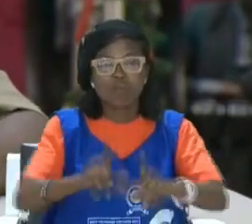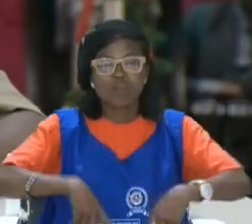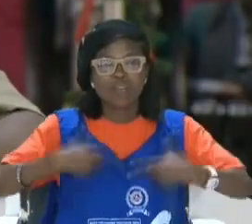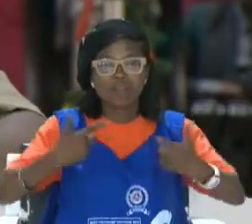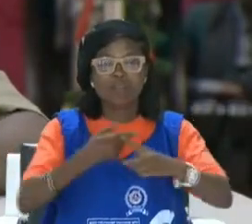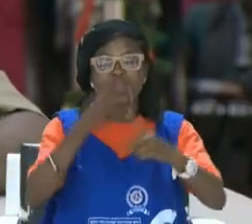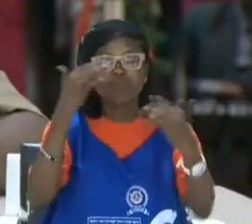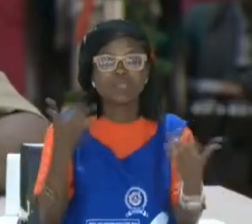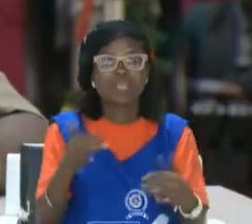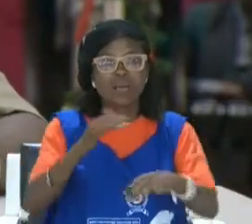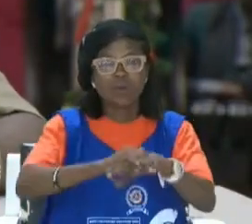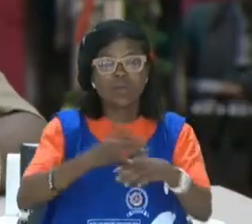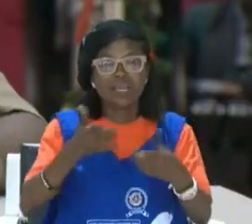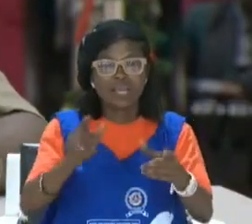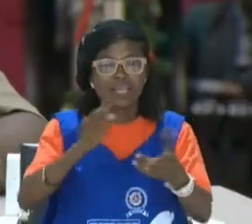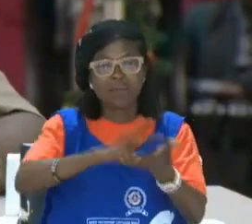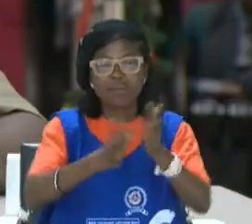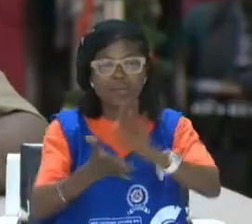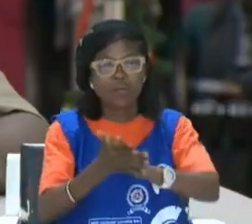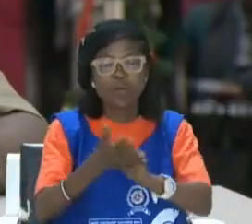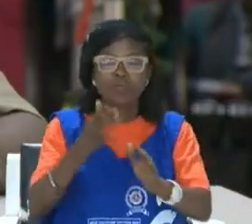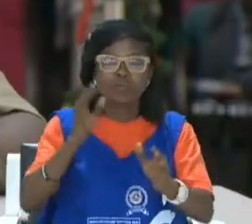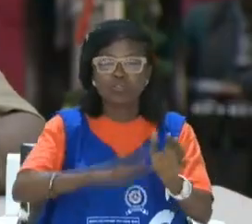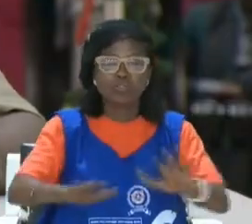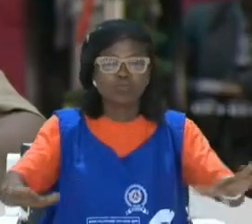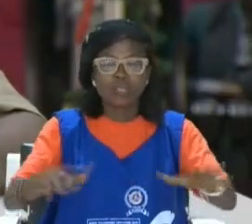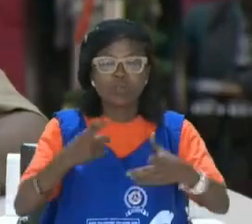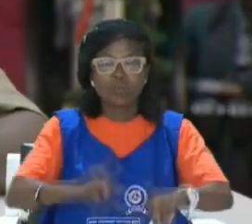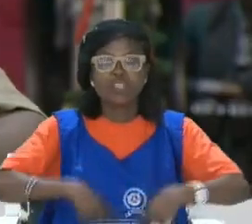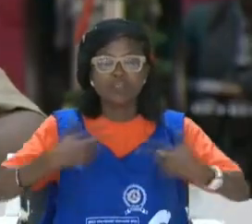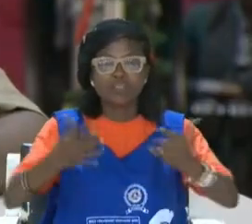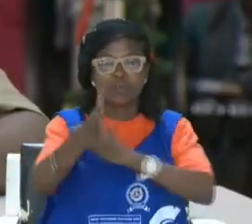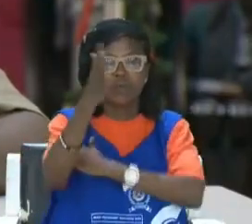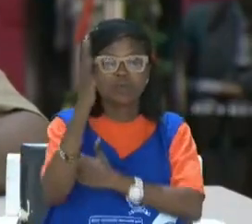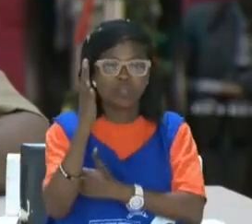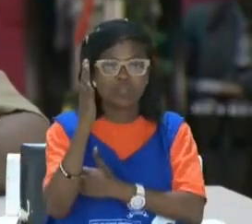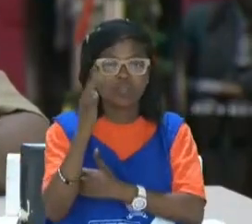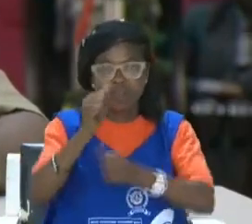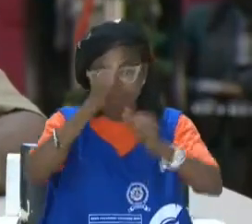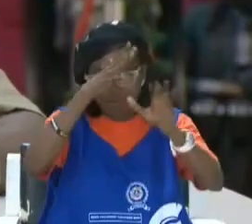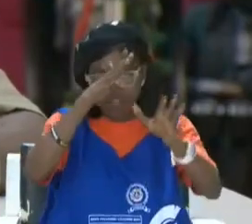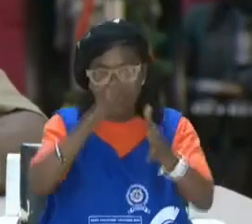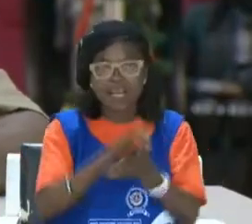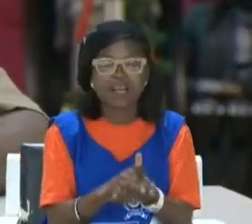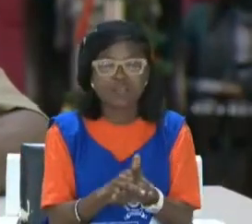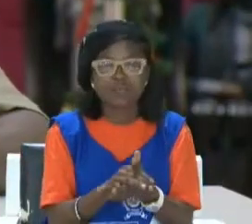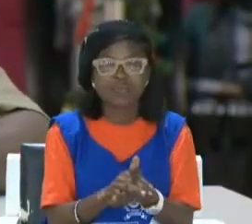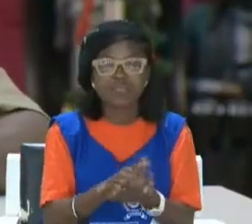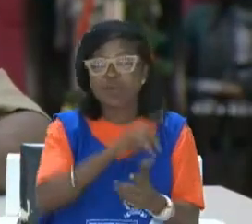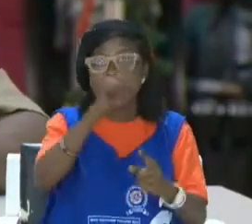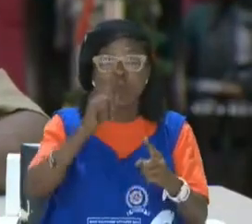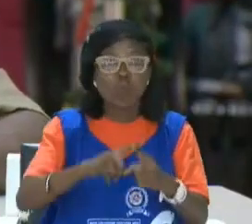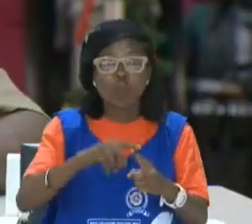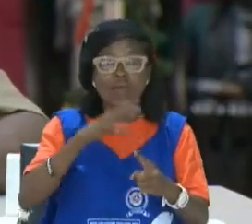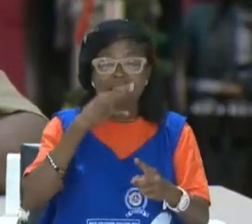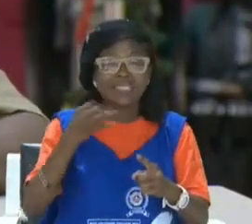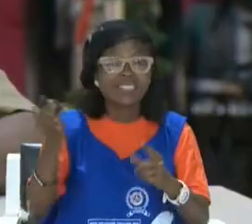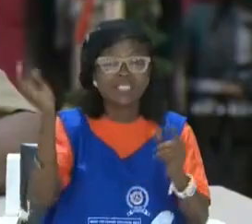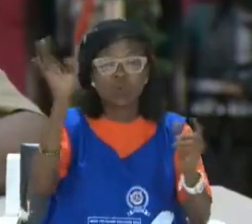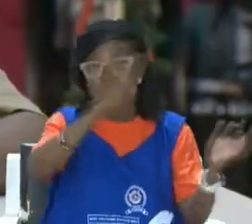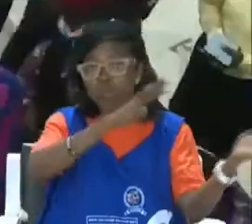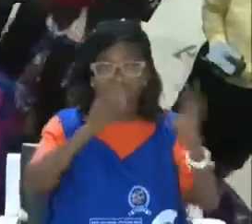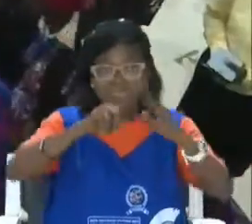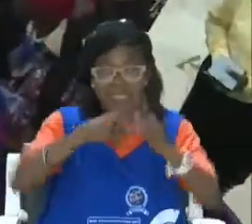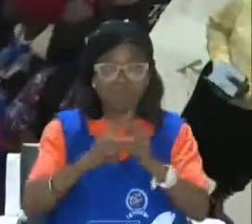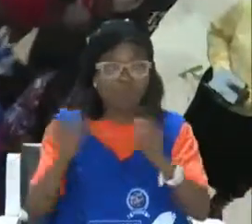from now on, let them become true children of the living God. Father, when the wind begins to blow tonight,